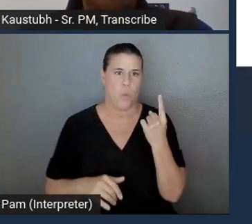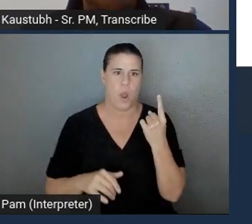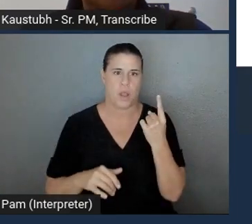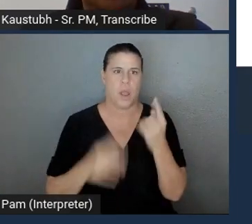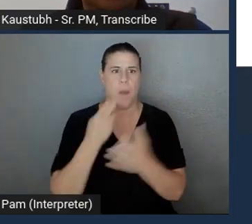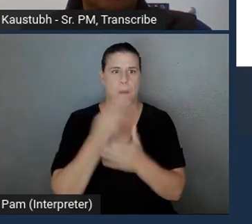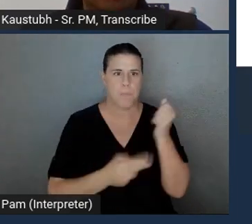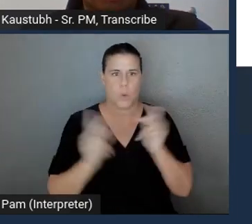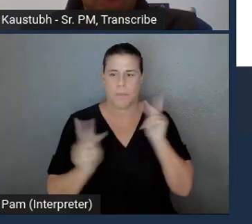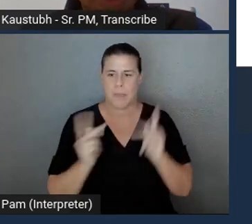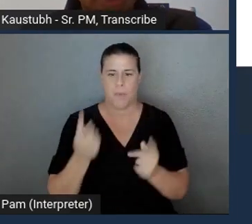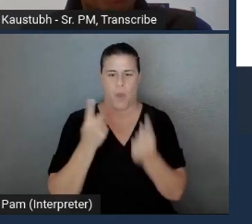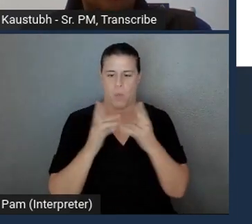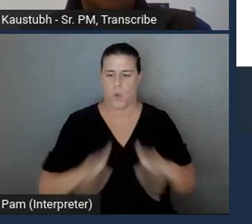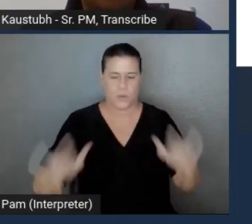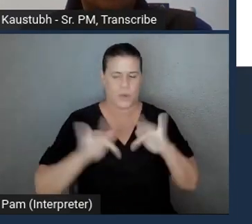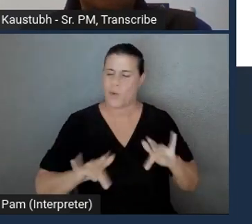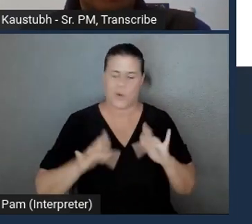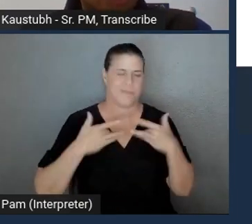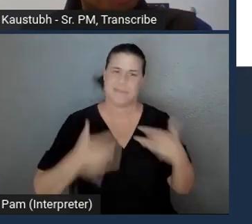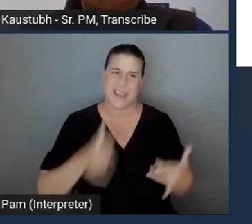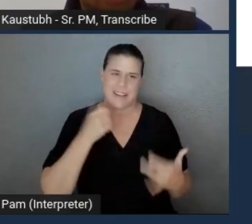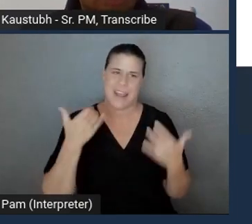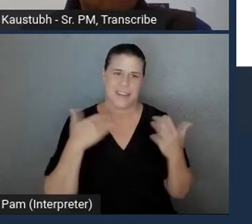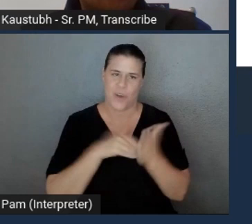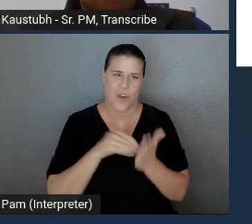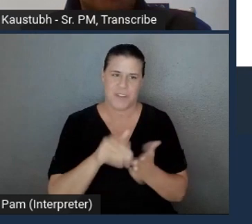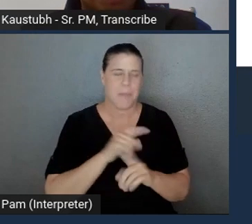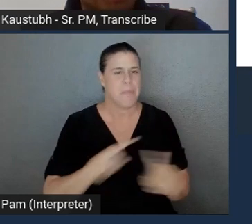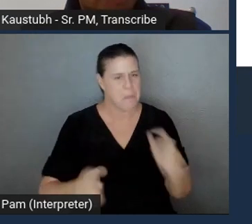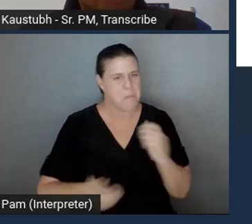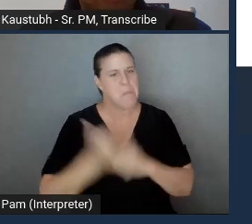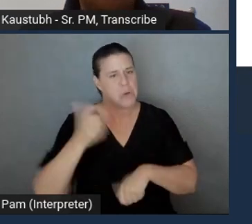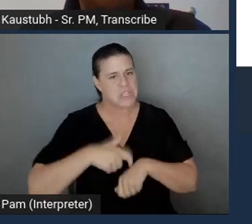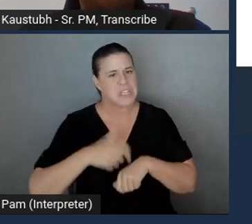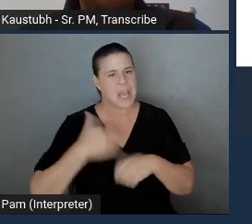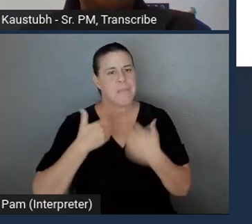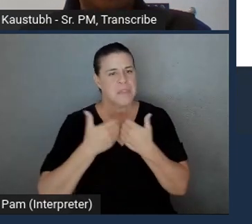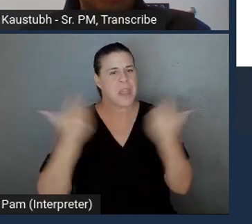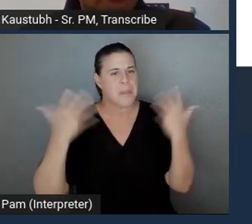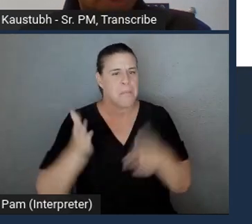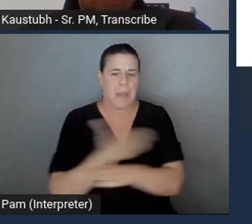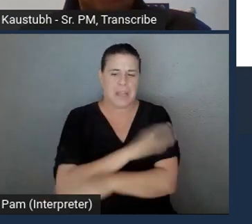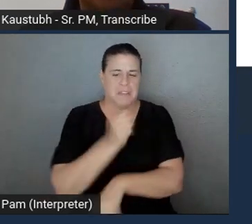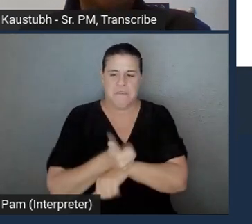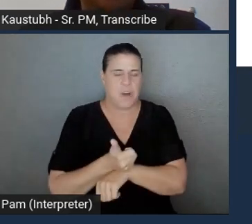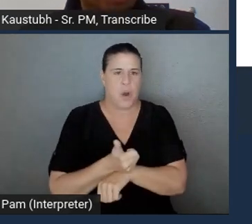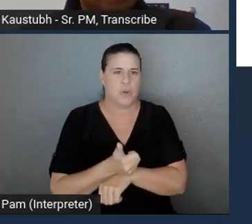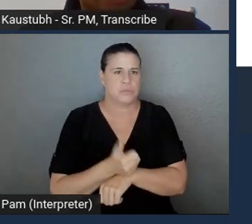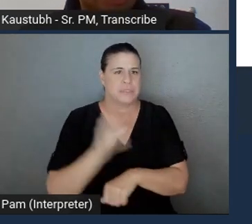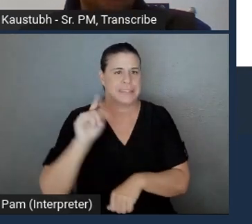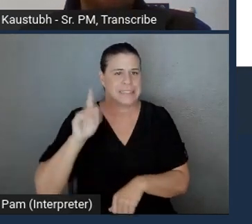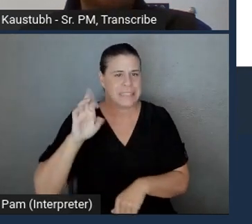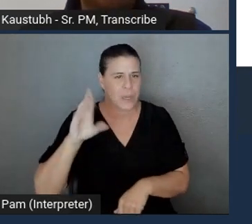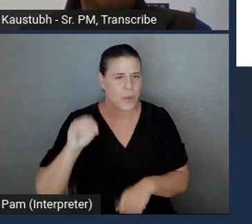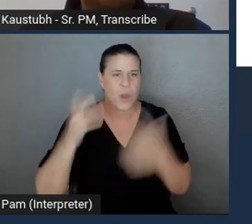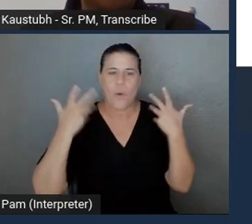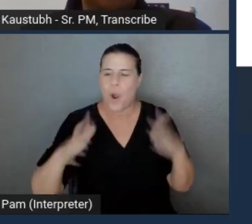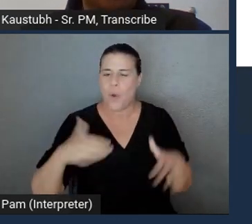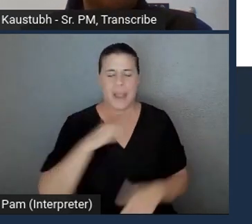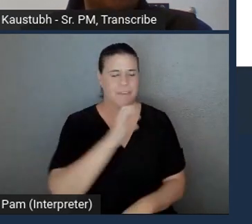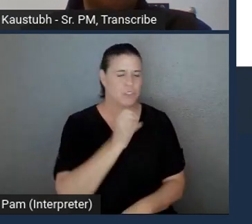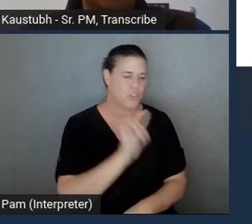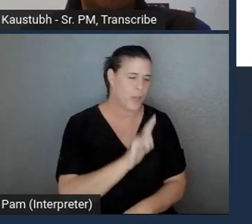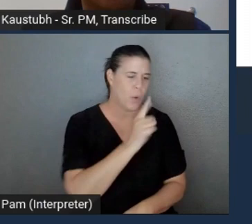channel. In most cases, recordings are by default stereo, and they already have their channels along